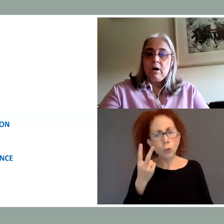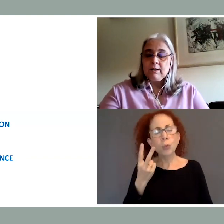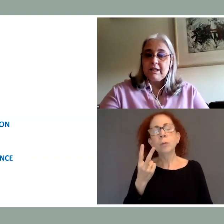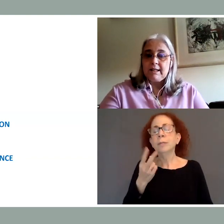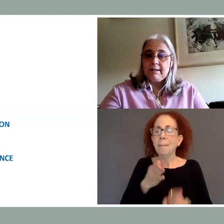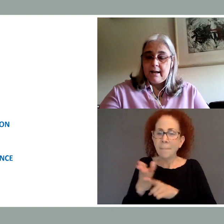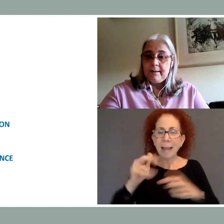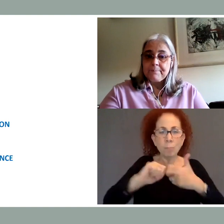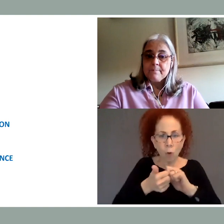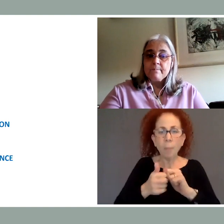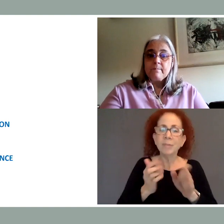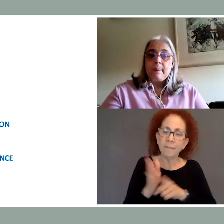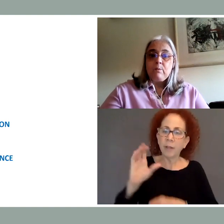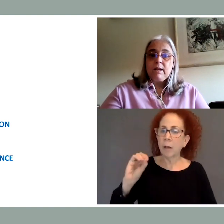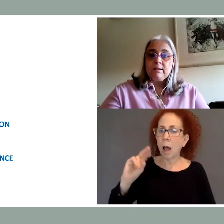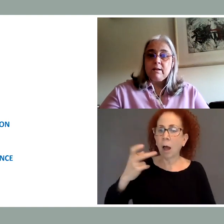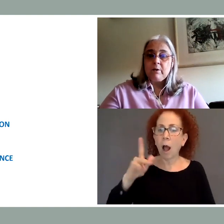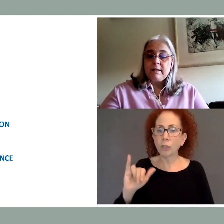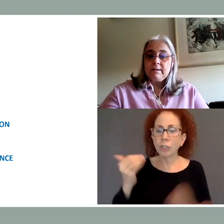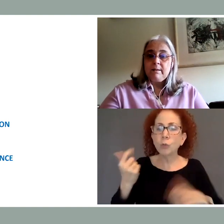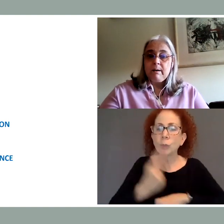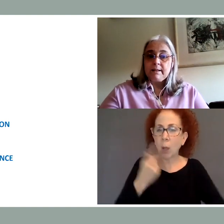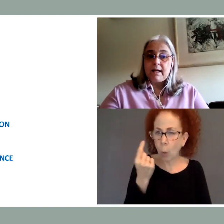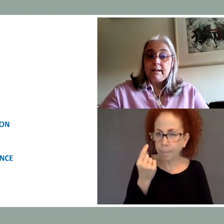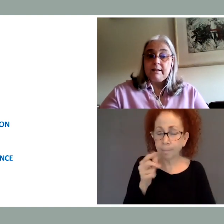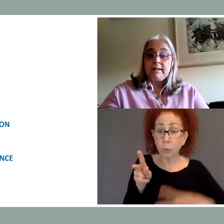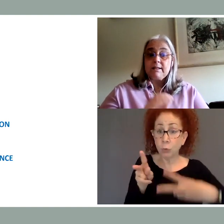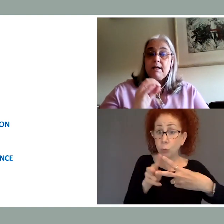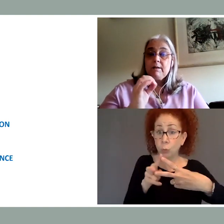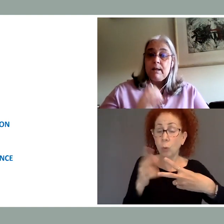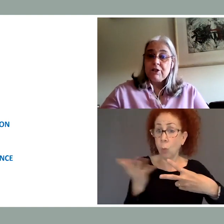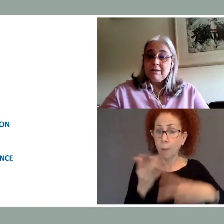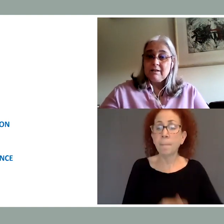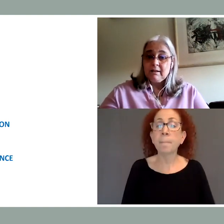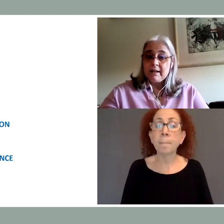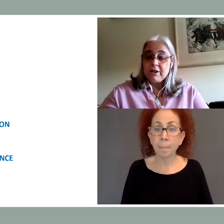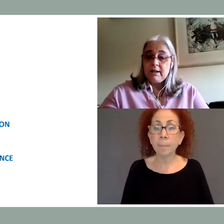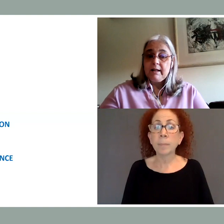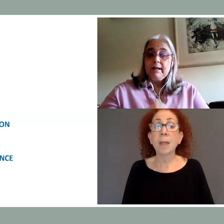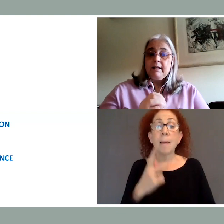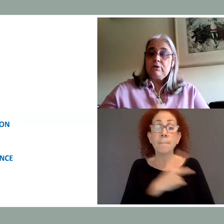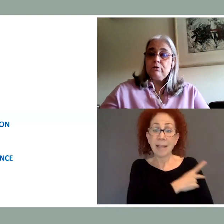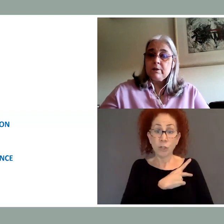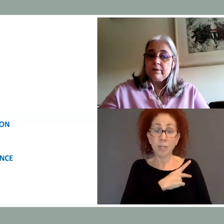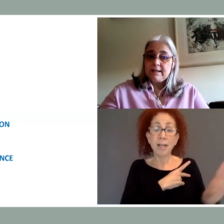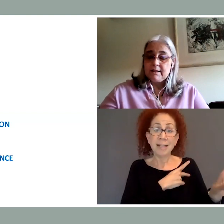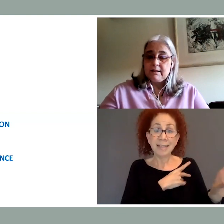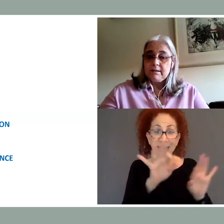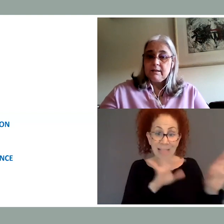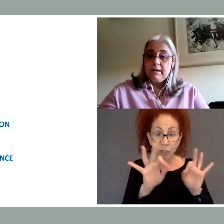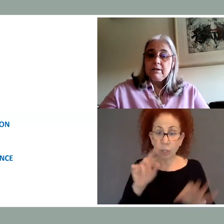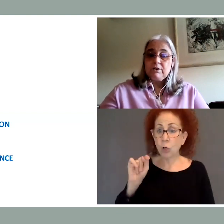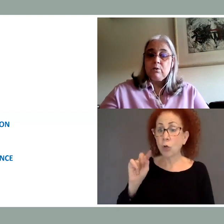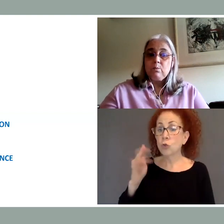in oncology today? We can summarize them by saying that it's patient selection and tumor